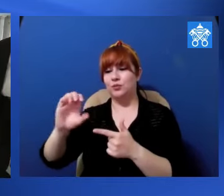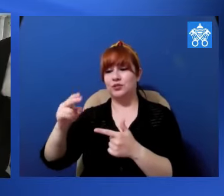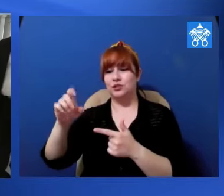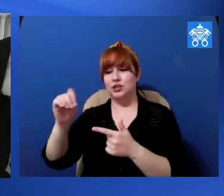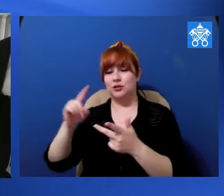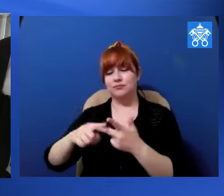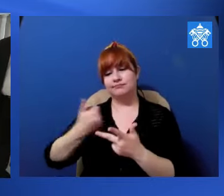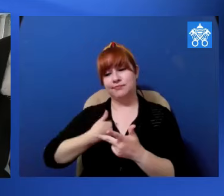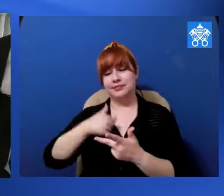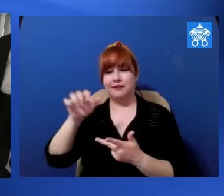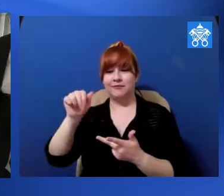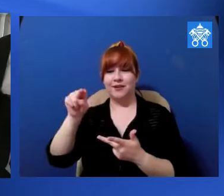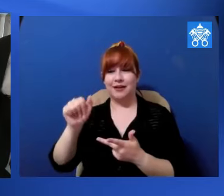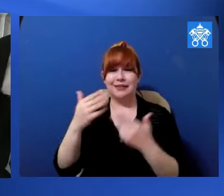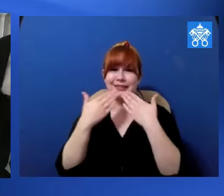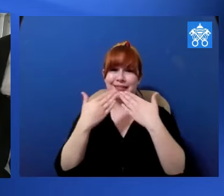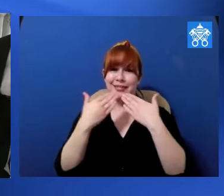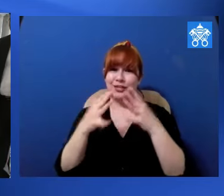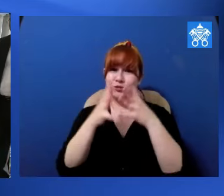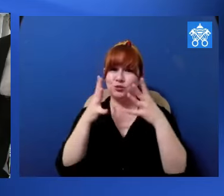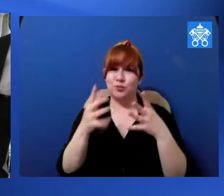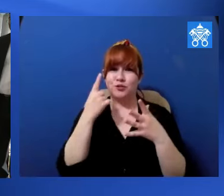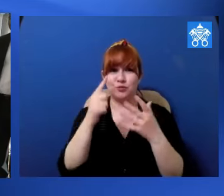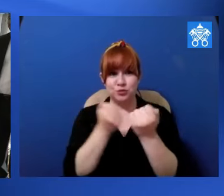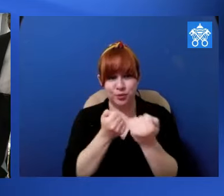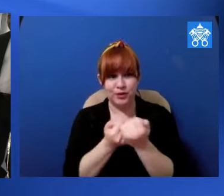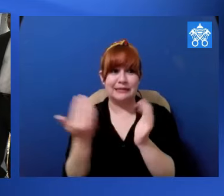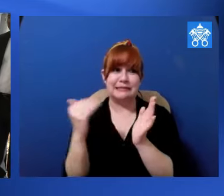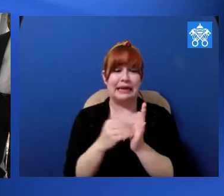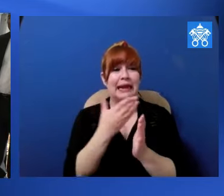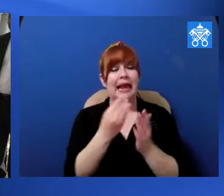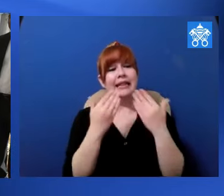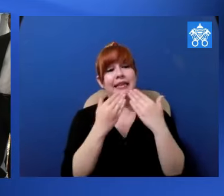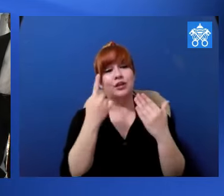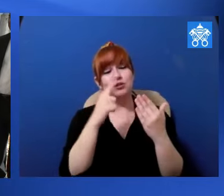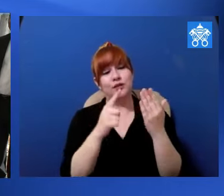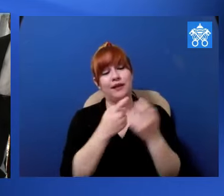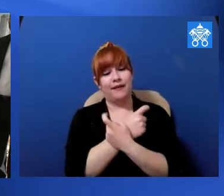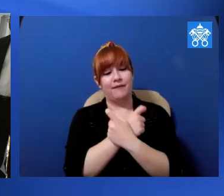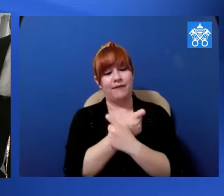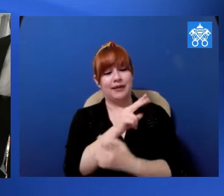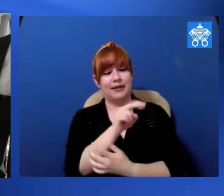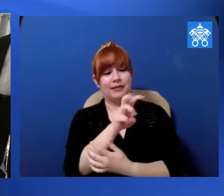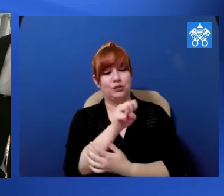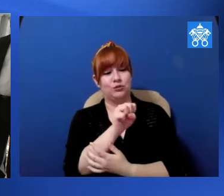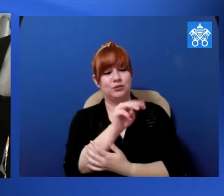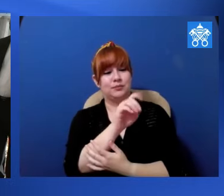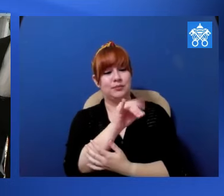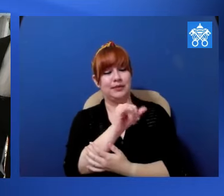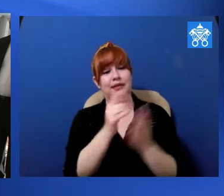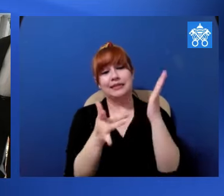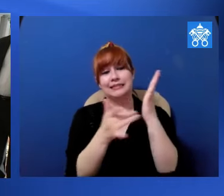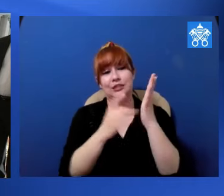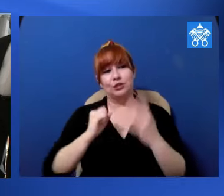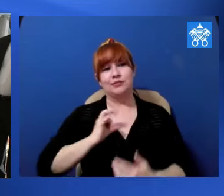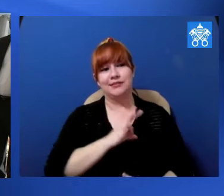America, Salt and Light TV, Radio Maria England, Shalom World TV, Atmadarshan TV, Catholic TV,